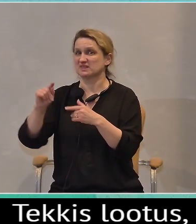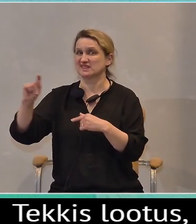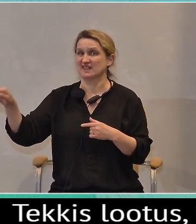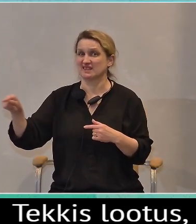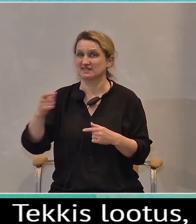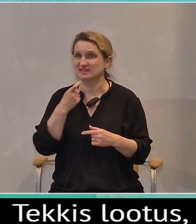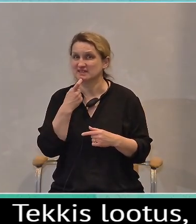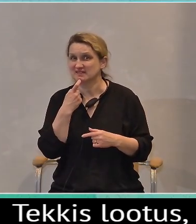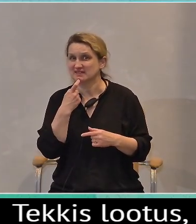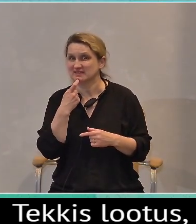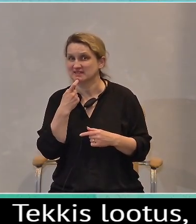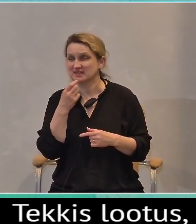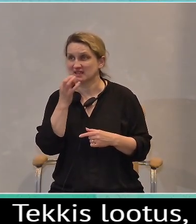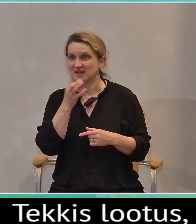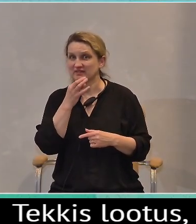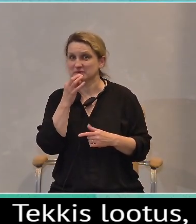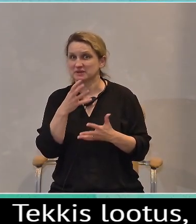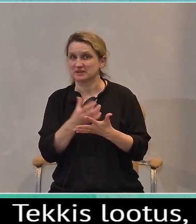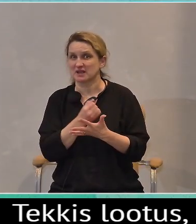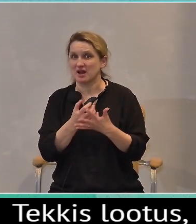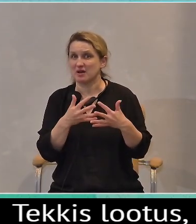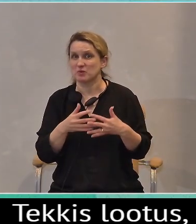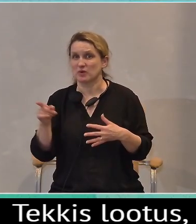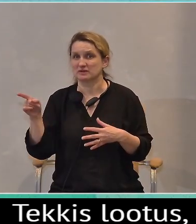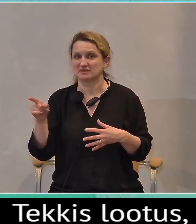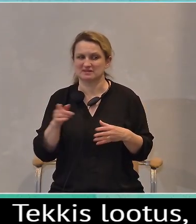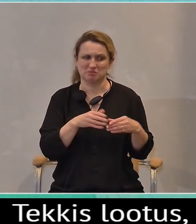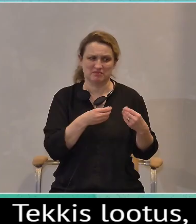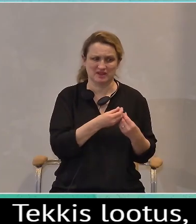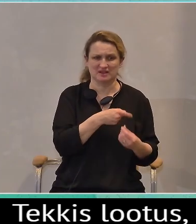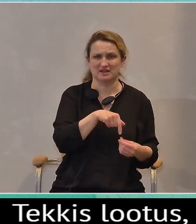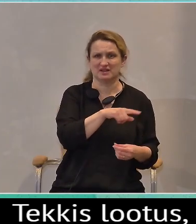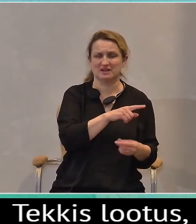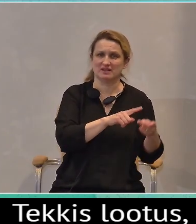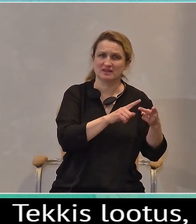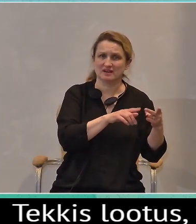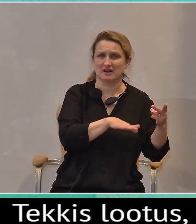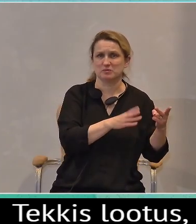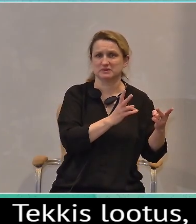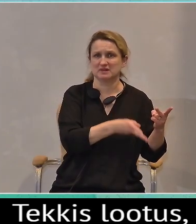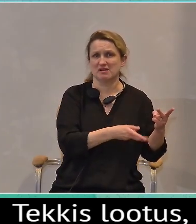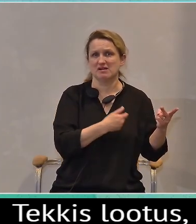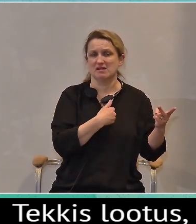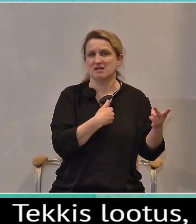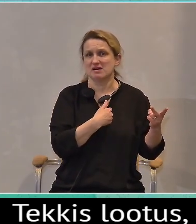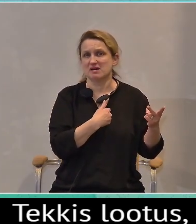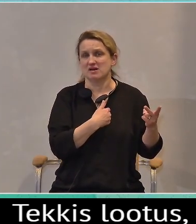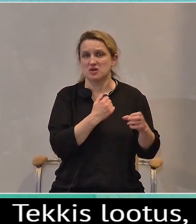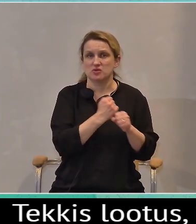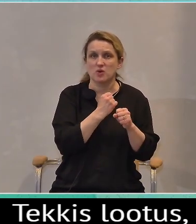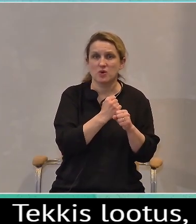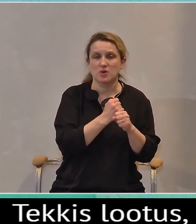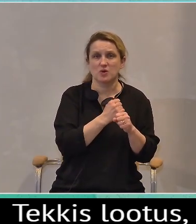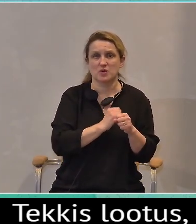the possibility of moving to the United States for the drug. But our family is here, we have